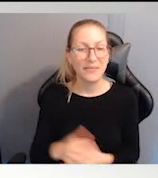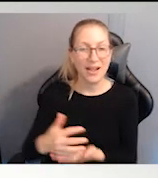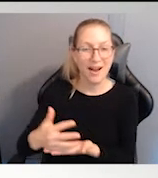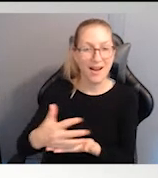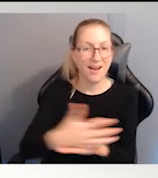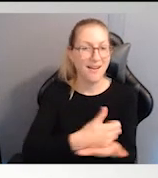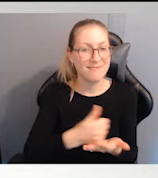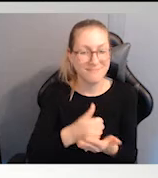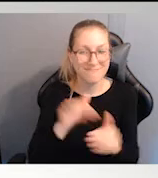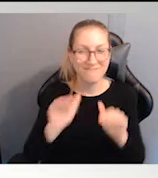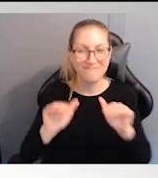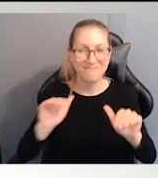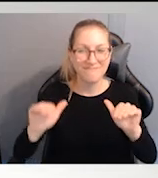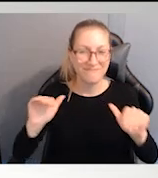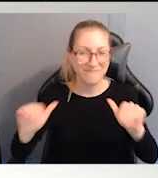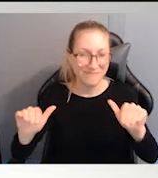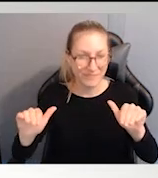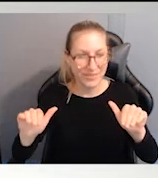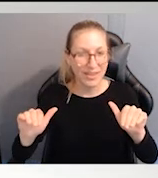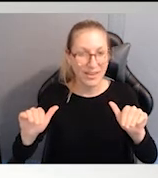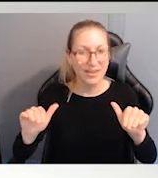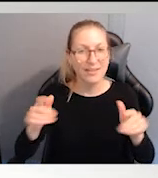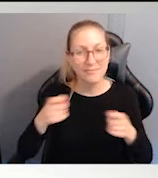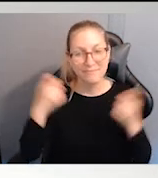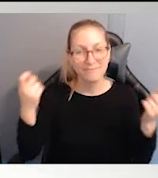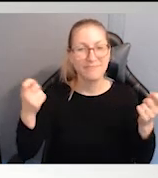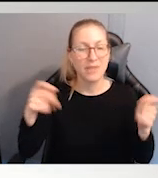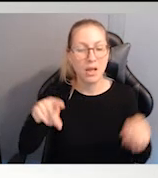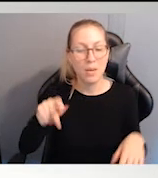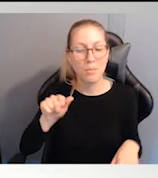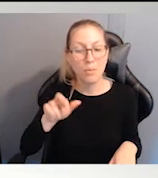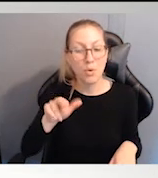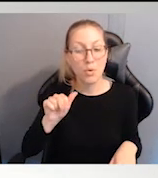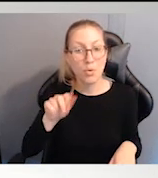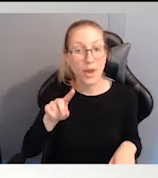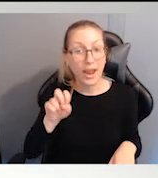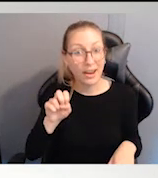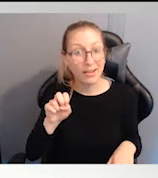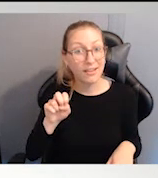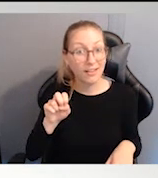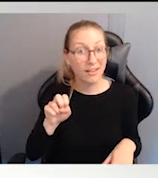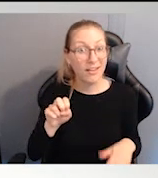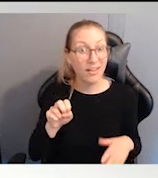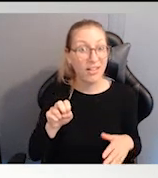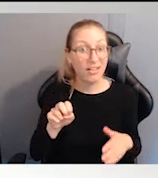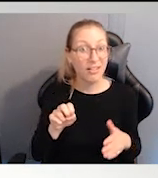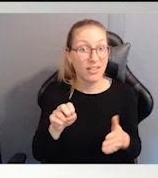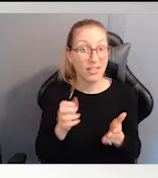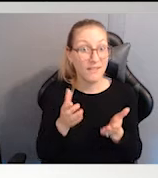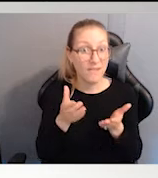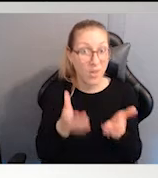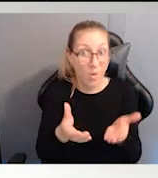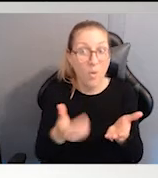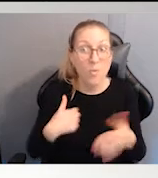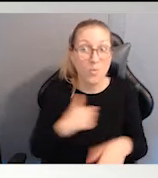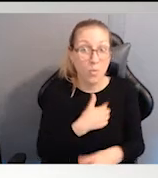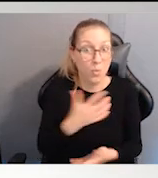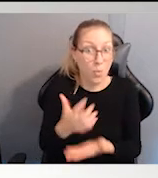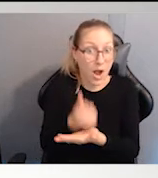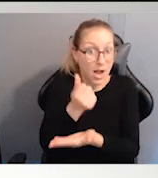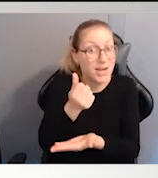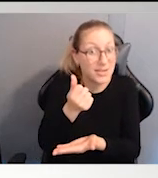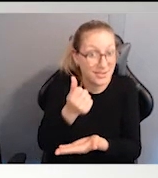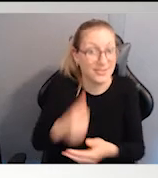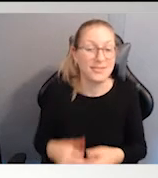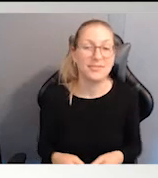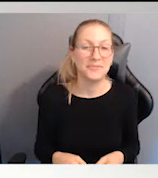parade, which we won the float for that year. So right now is when I want to stop and everybody grab a sign, and I'll